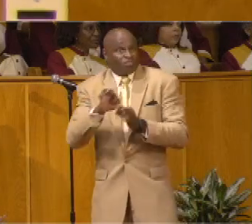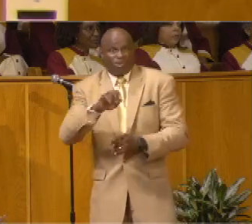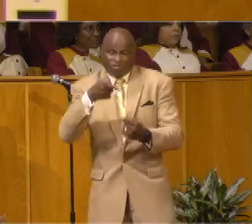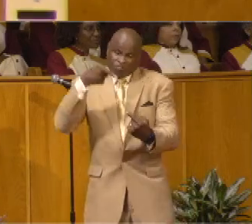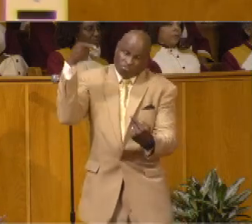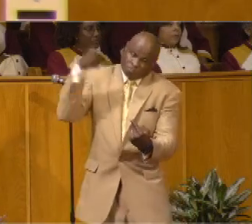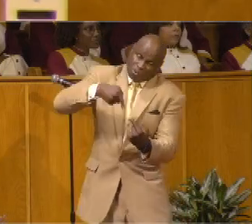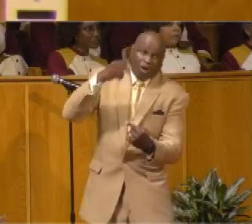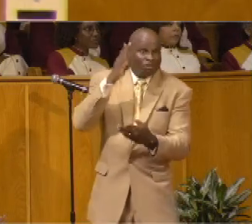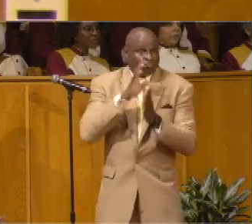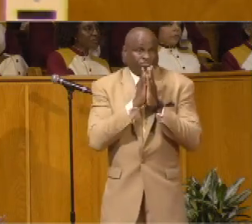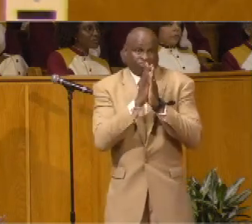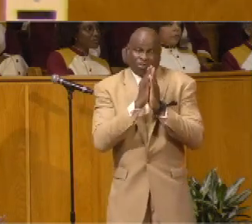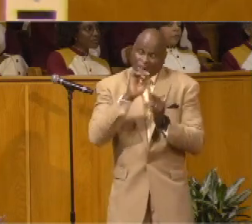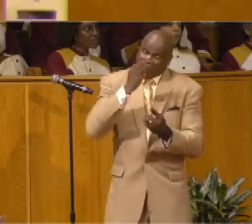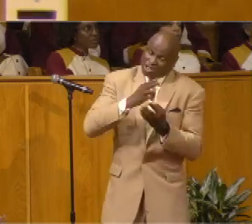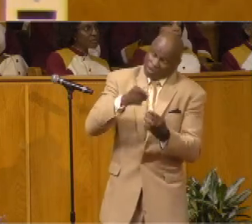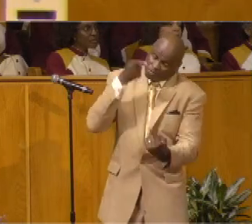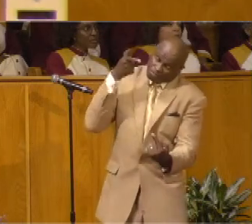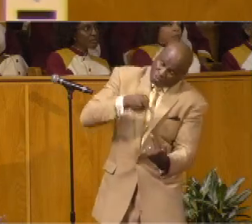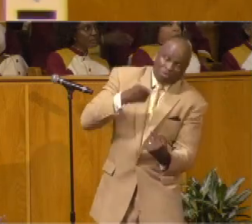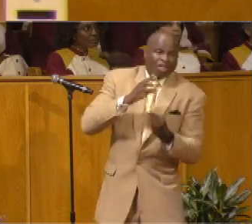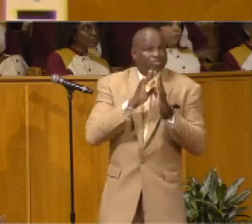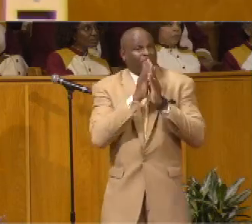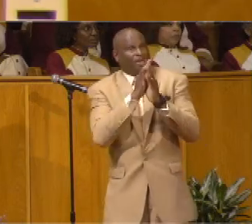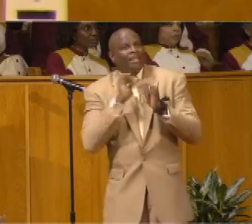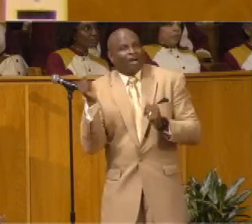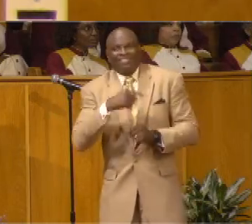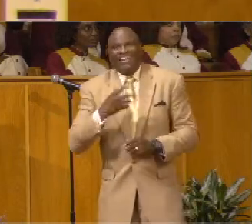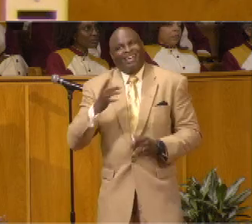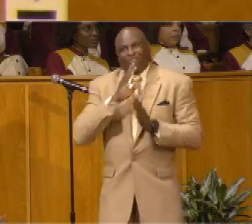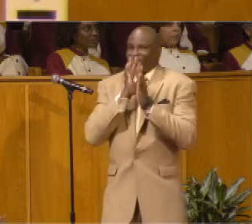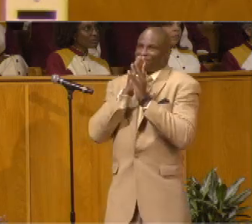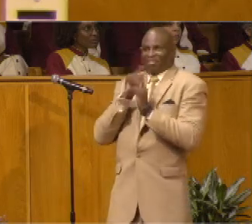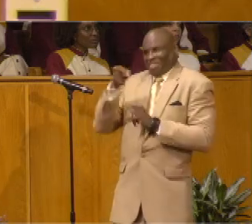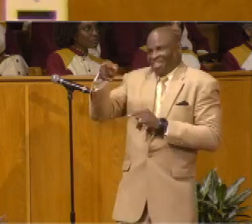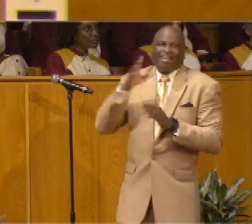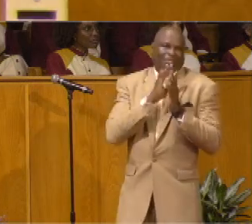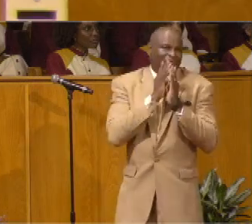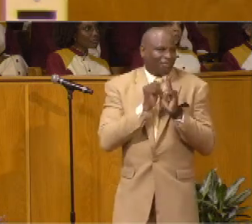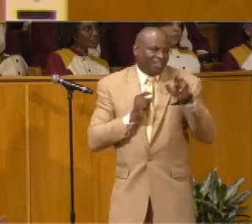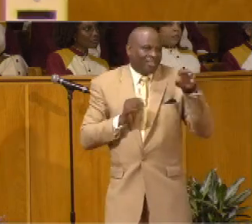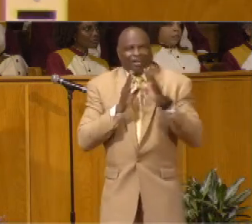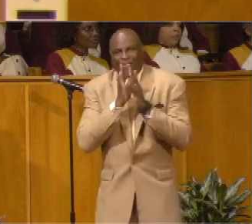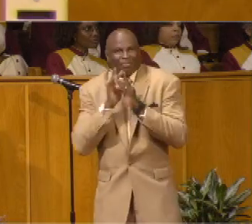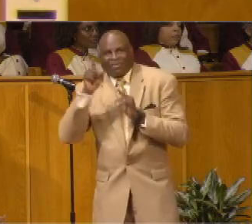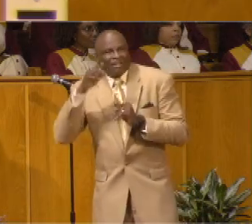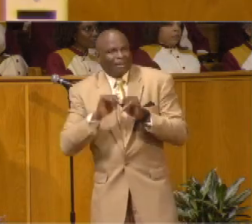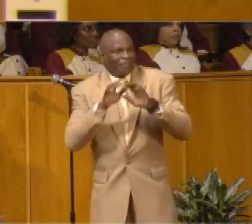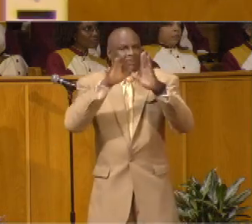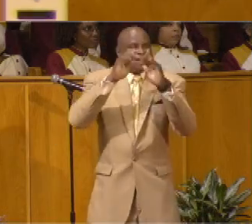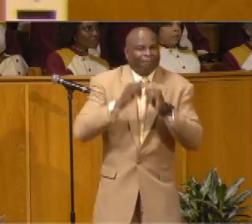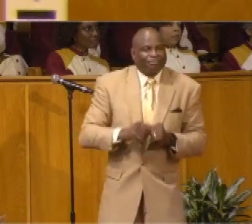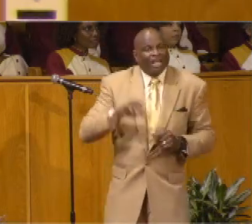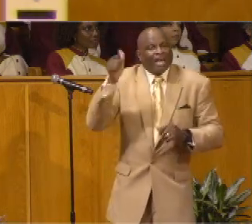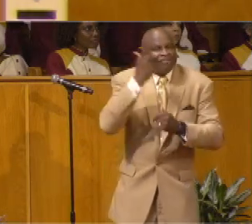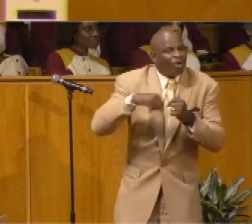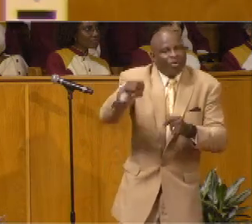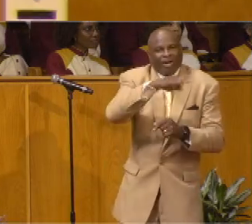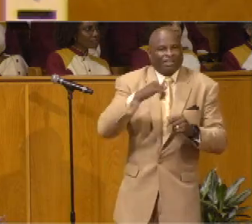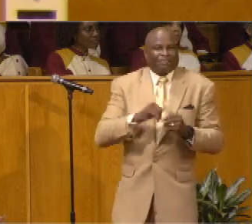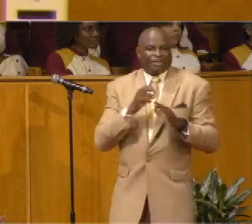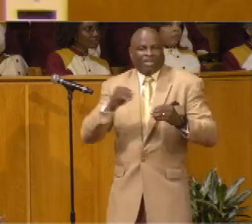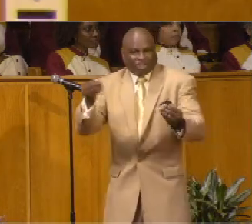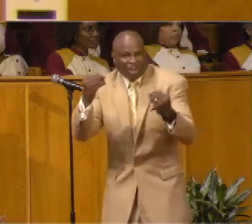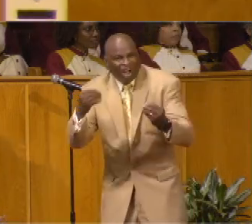about. So now everybody wants to talk in tongues. Everybody wants to have their hands laid on them. Everybody wants to be taught